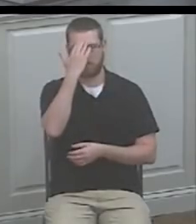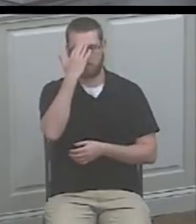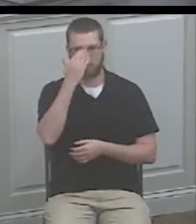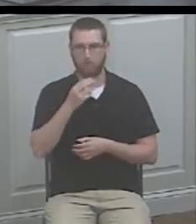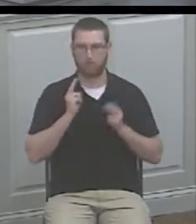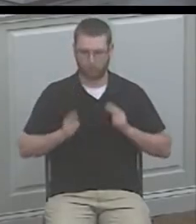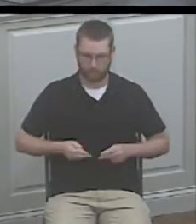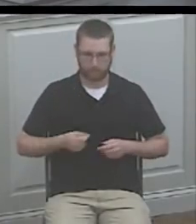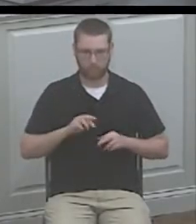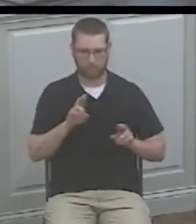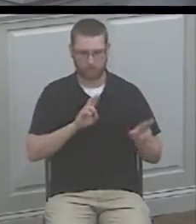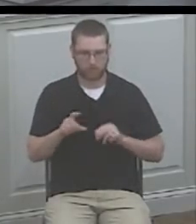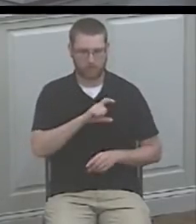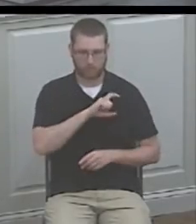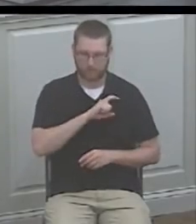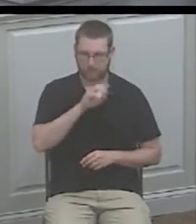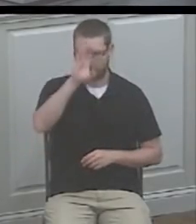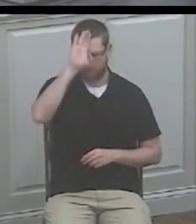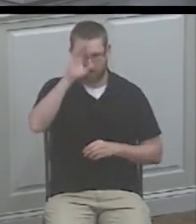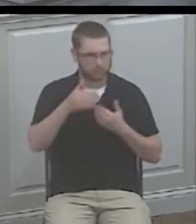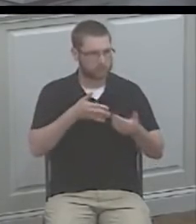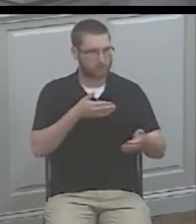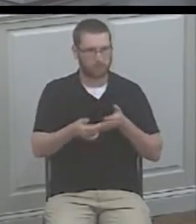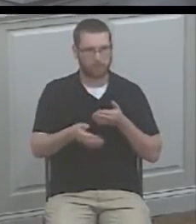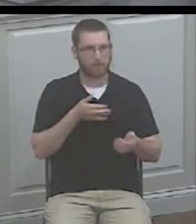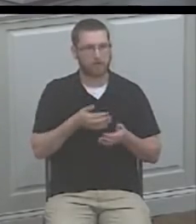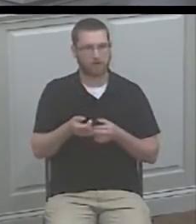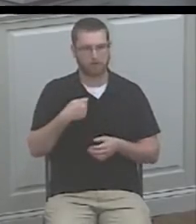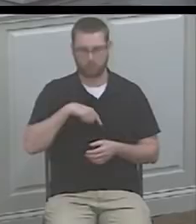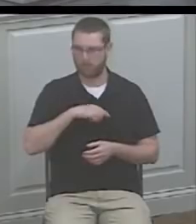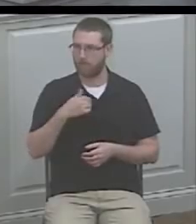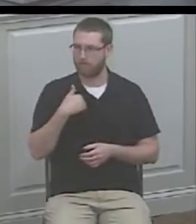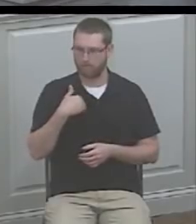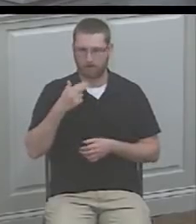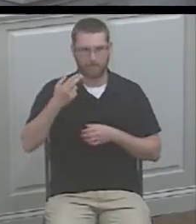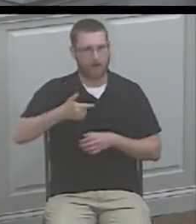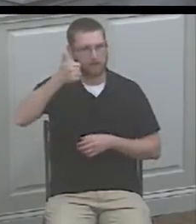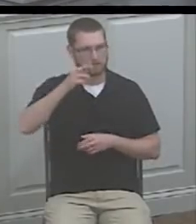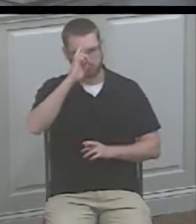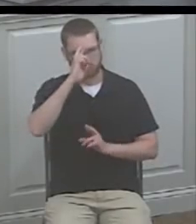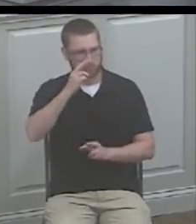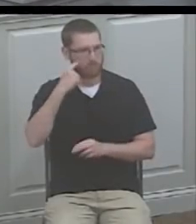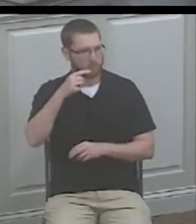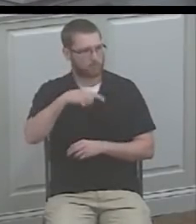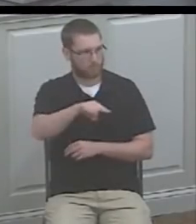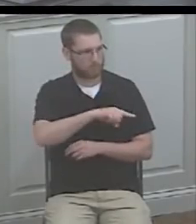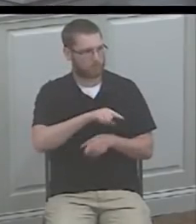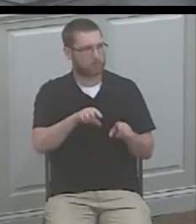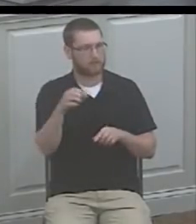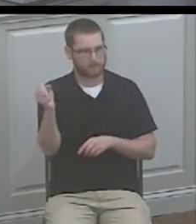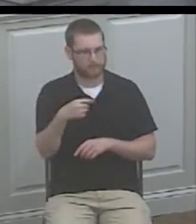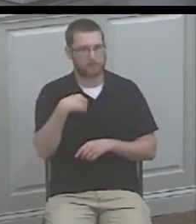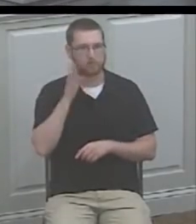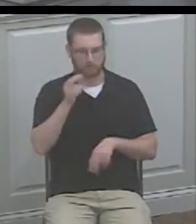uniform and serves our community in whatever capacity it is, you have our highest respect. And yes, we will take a look,